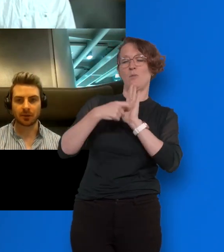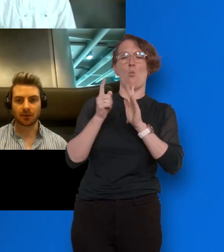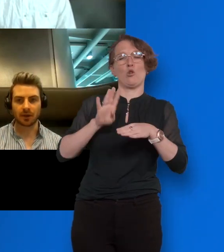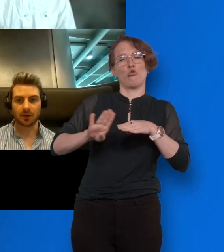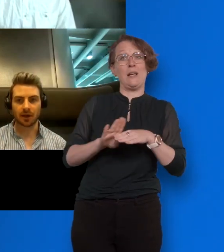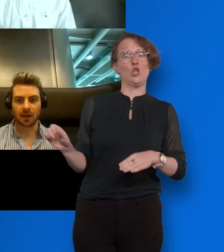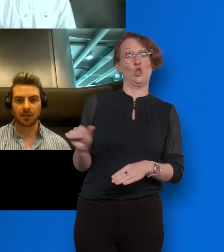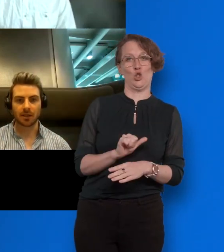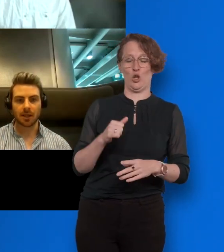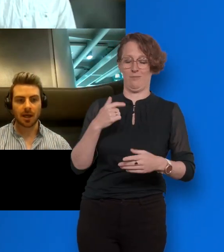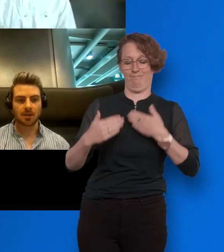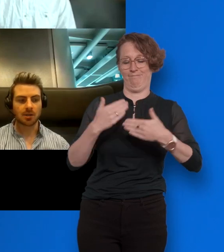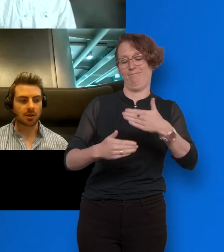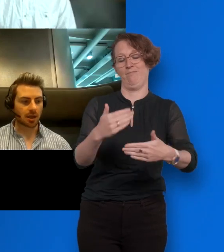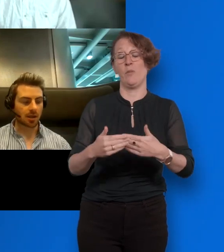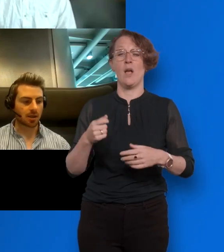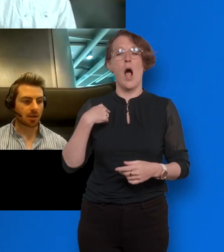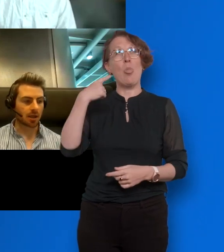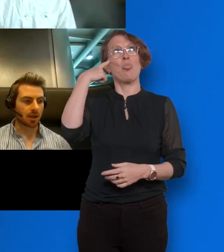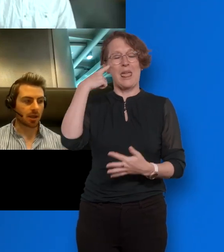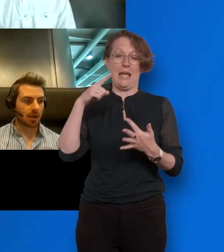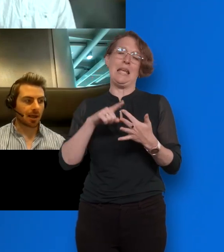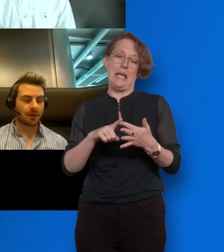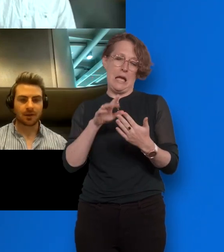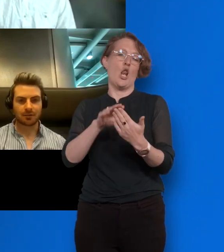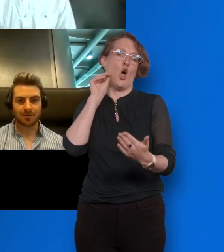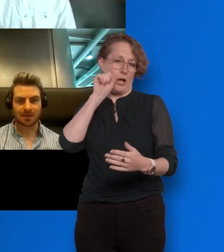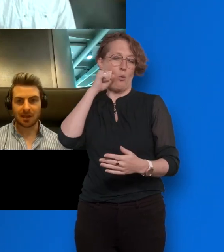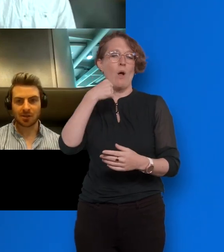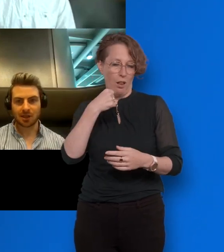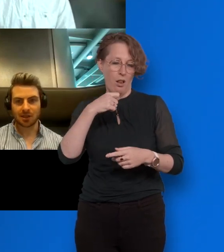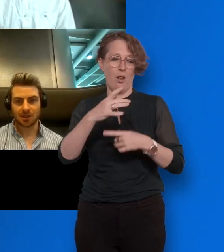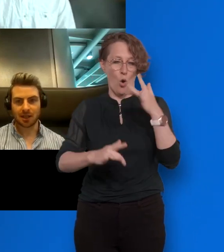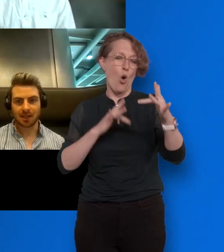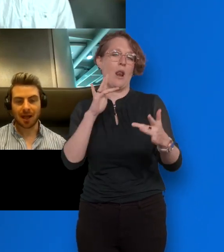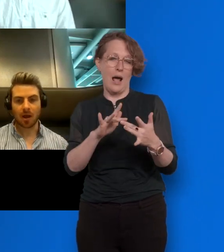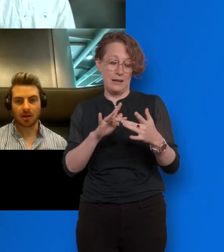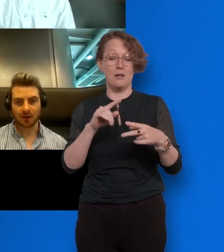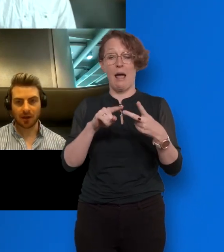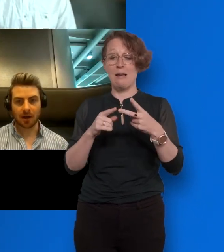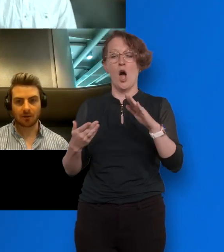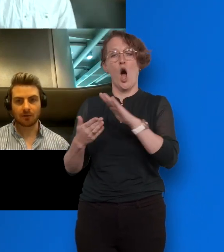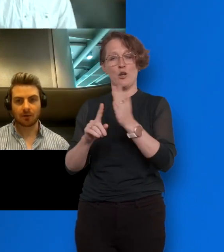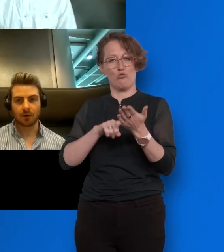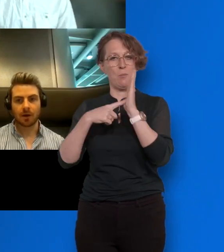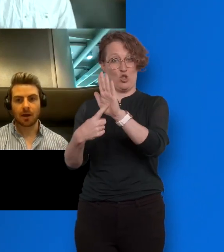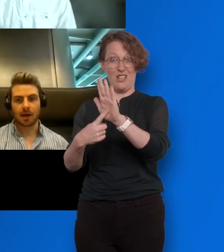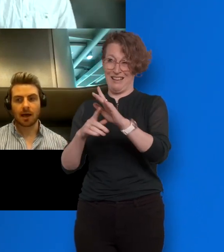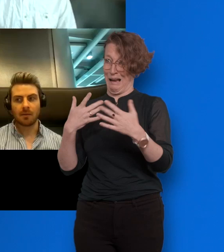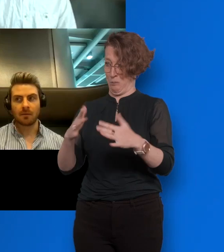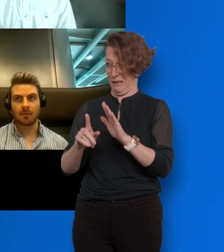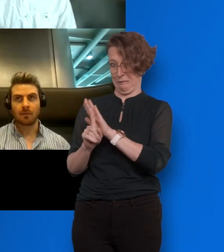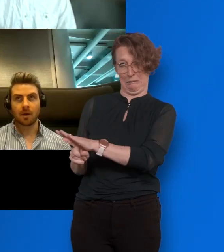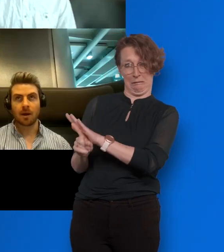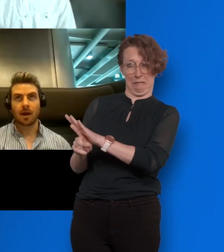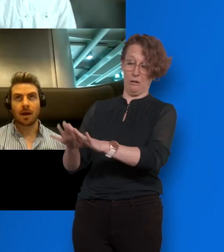will be some sort of e-learning, and I do think the level of underrepresentation and how long that's gone on for